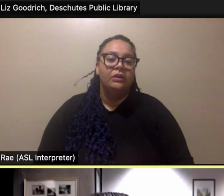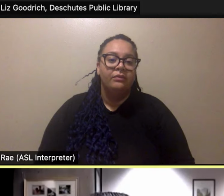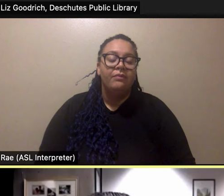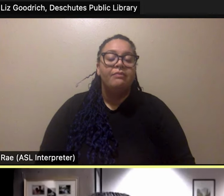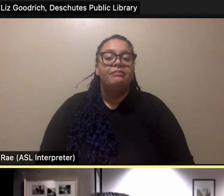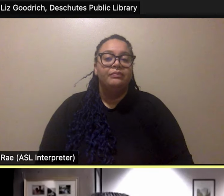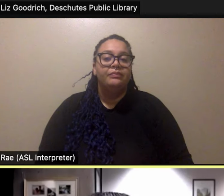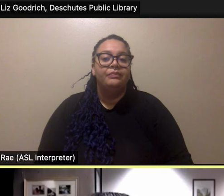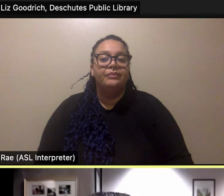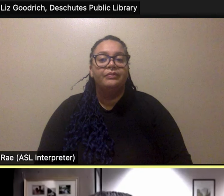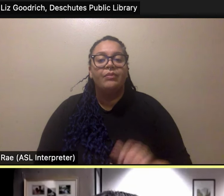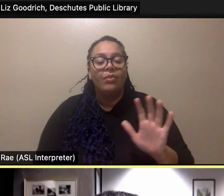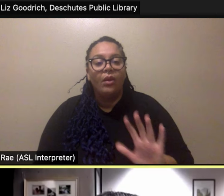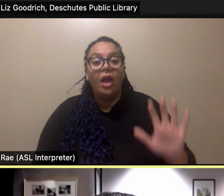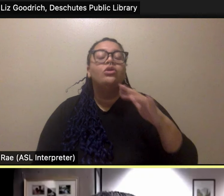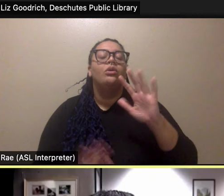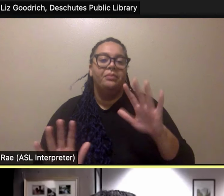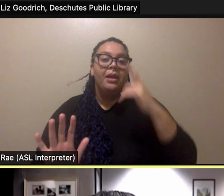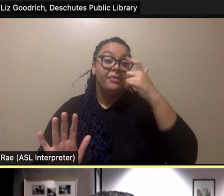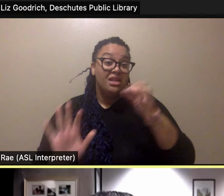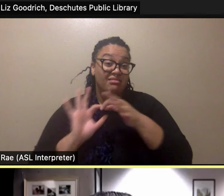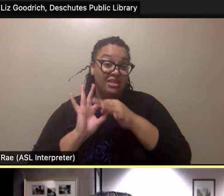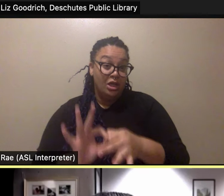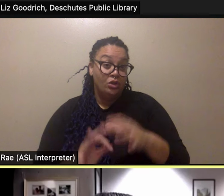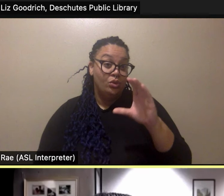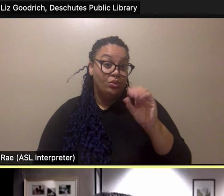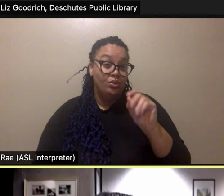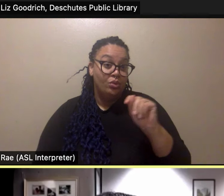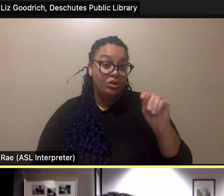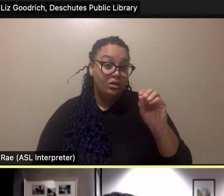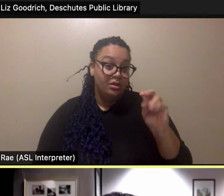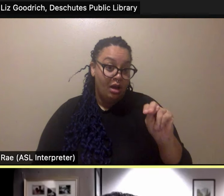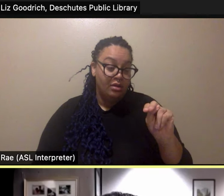Approximately, because of its connection to cotton,